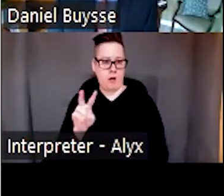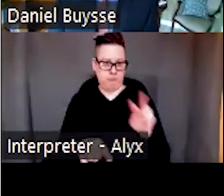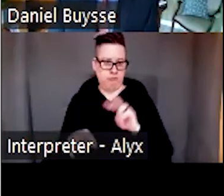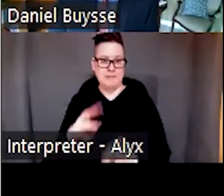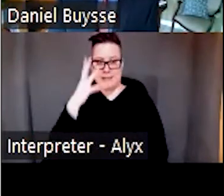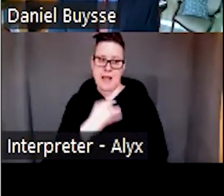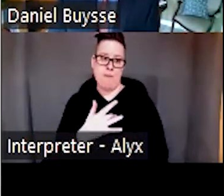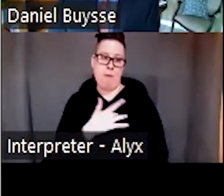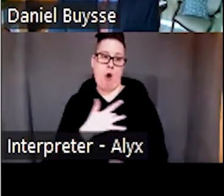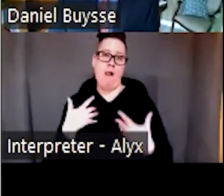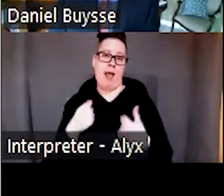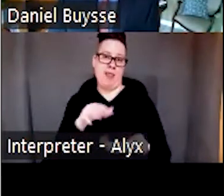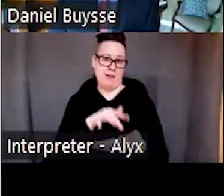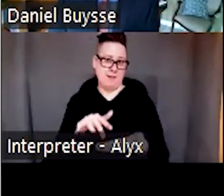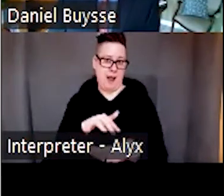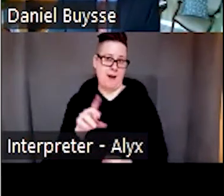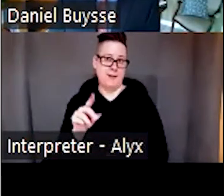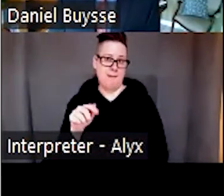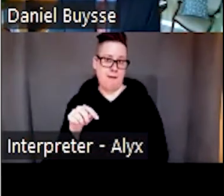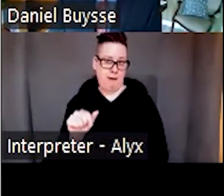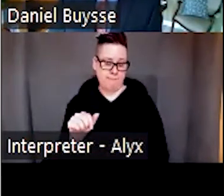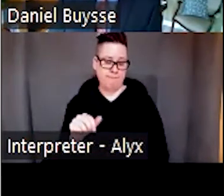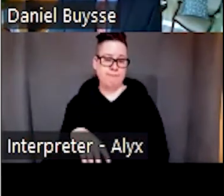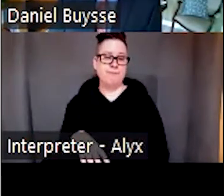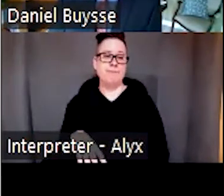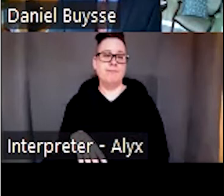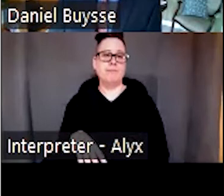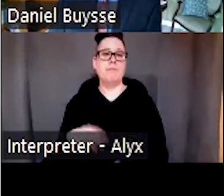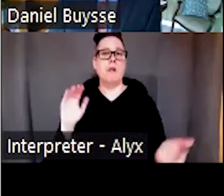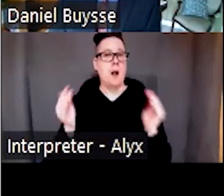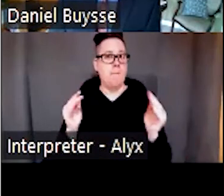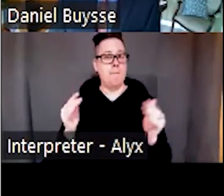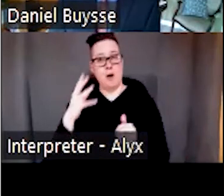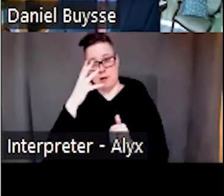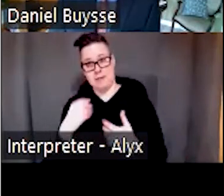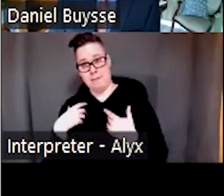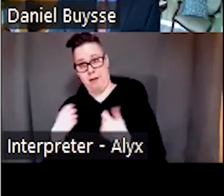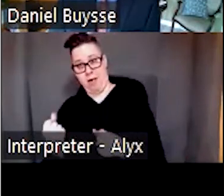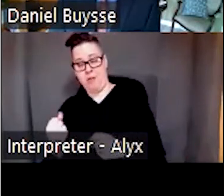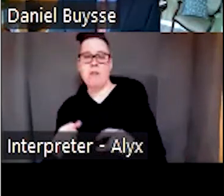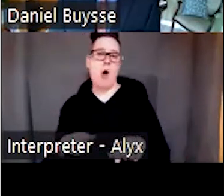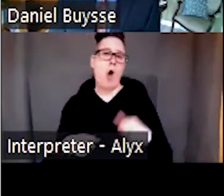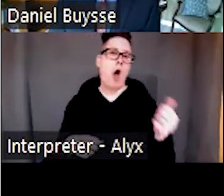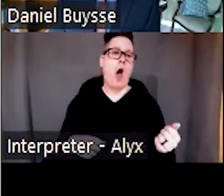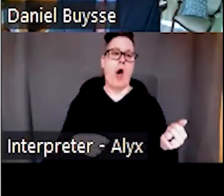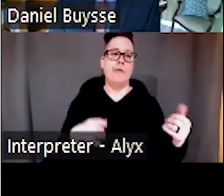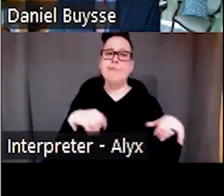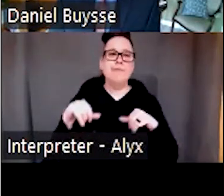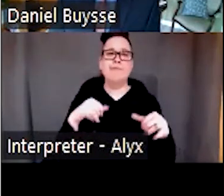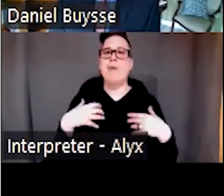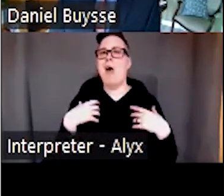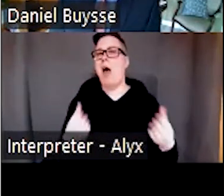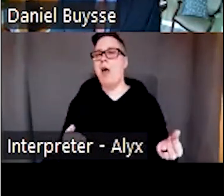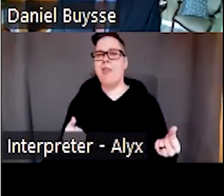Health study and comparing the importance of sleep health to other standard health and